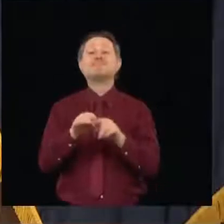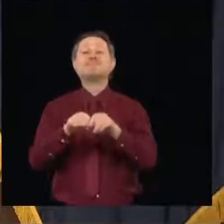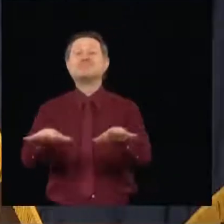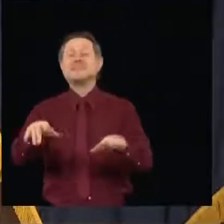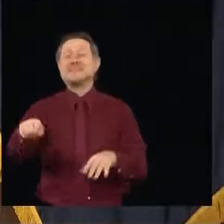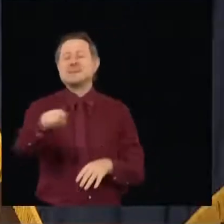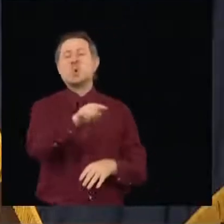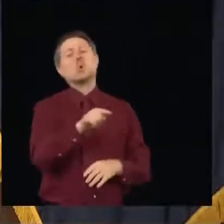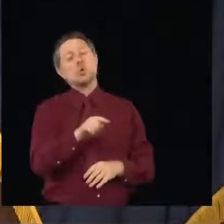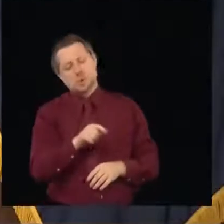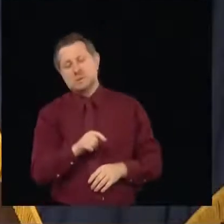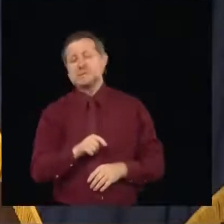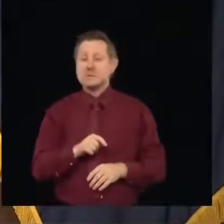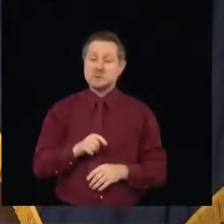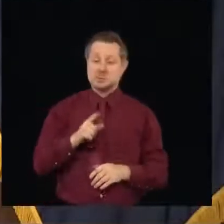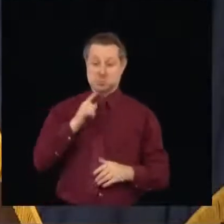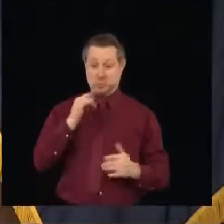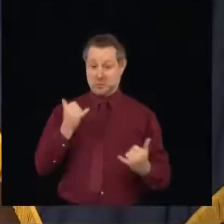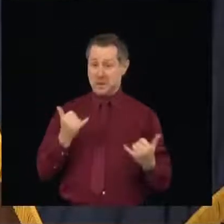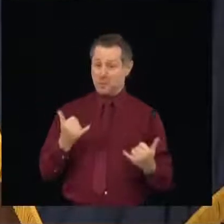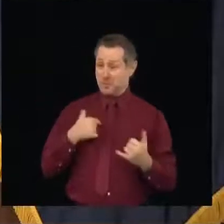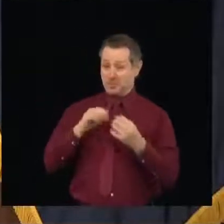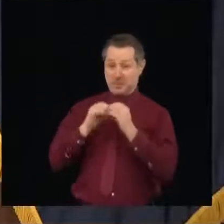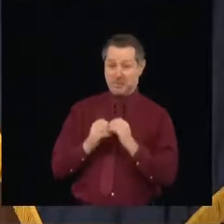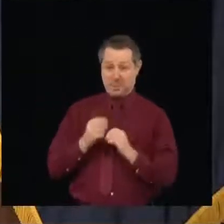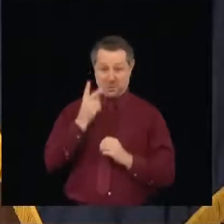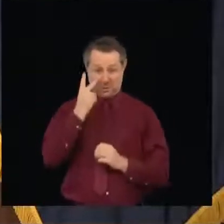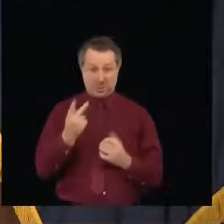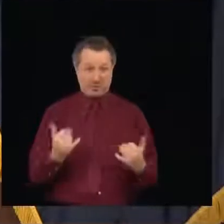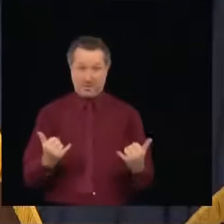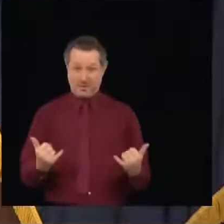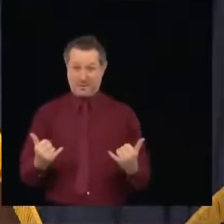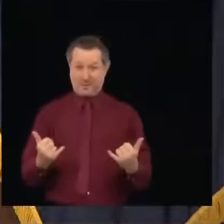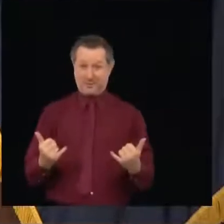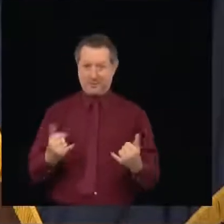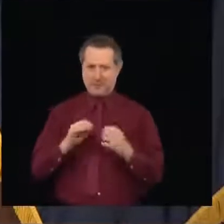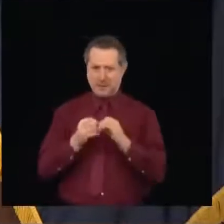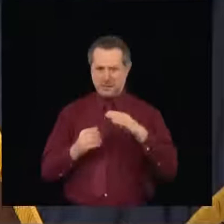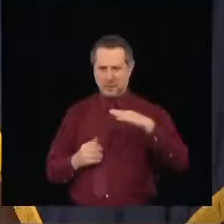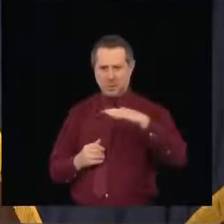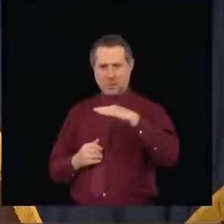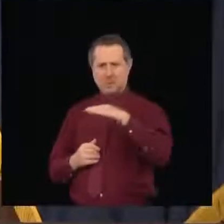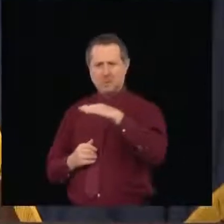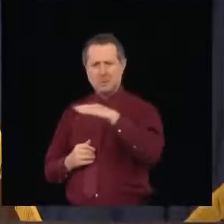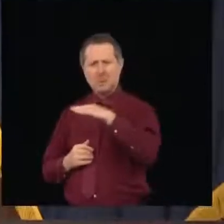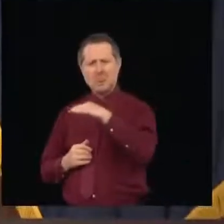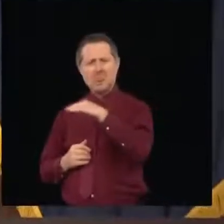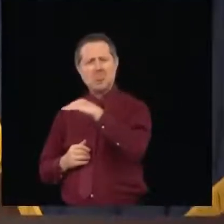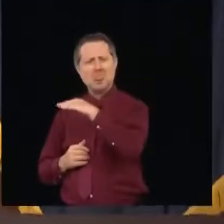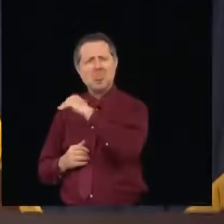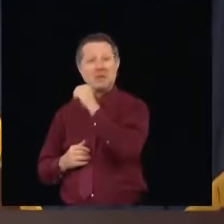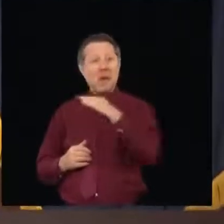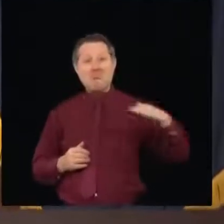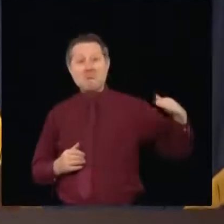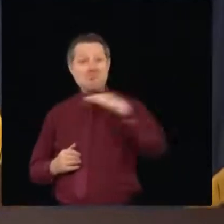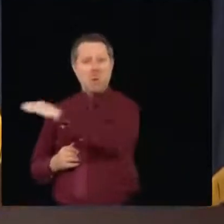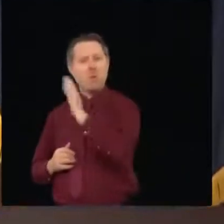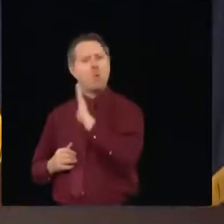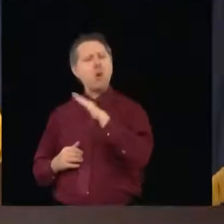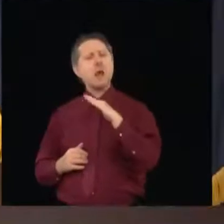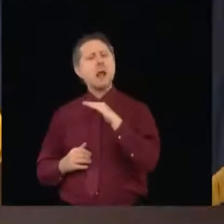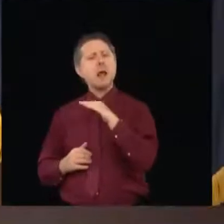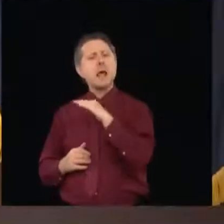have, and we do have now, if you look at the numbers now, it's not a constant number. There's a, you know, it's a little up, a little down, a little up, a little